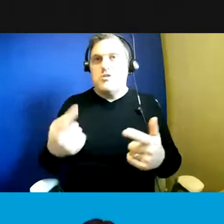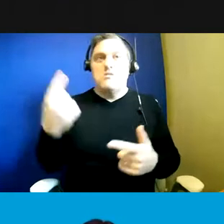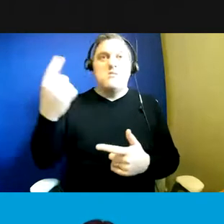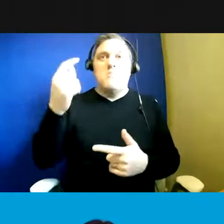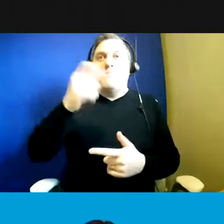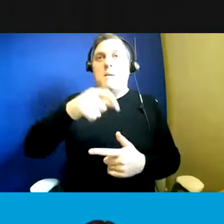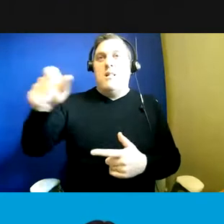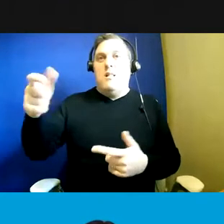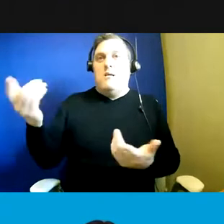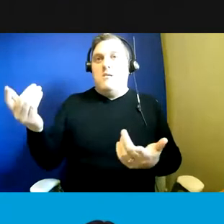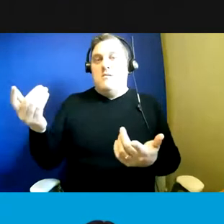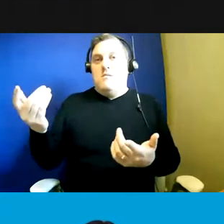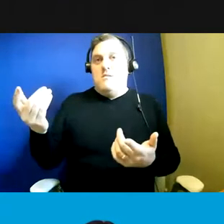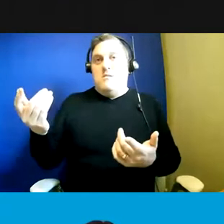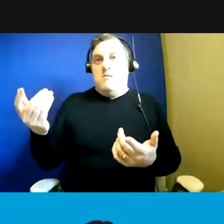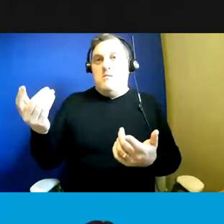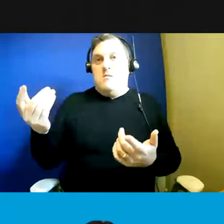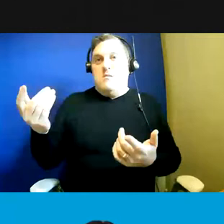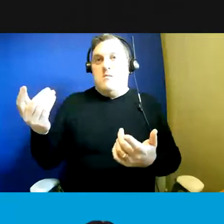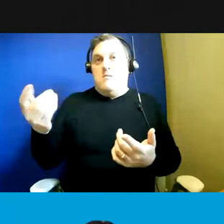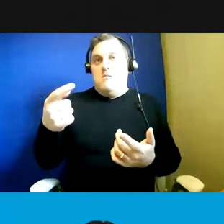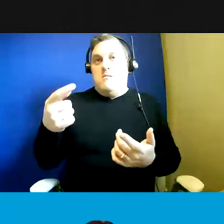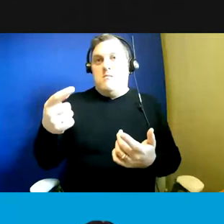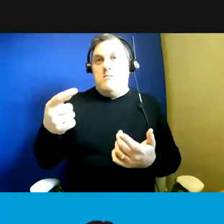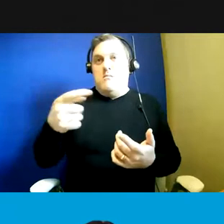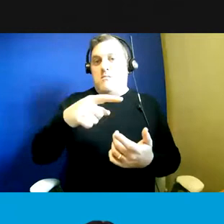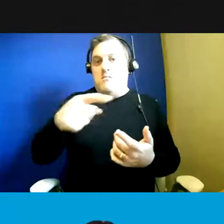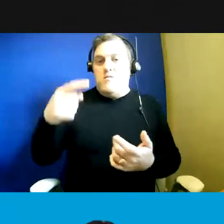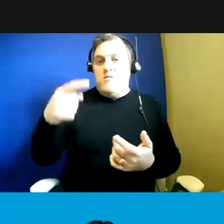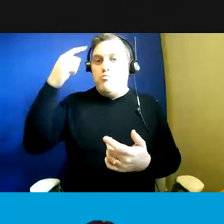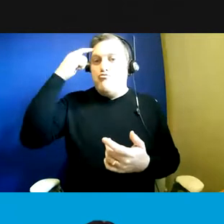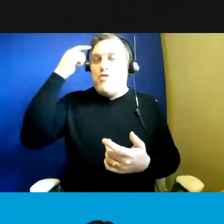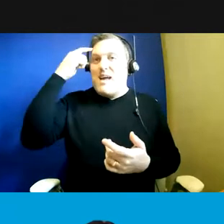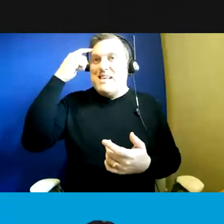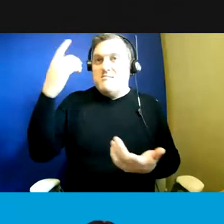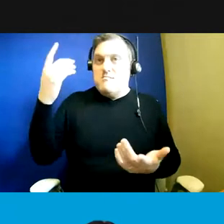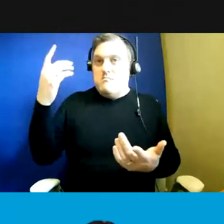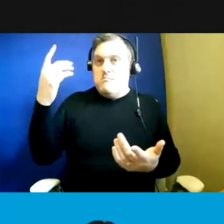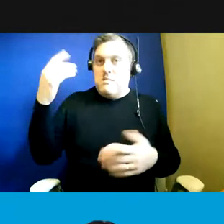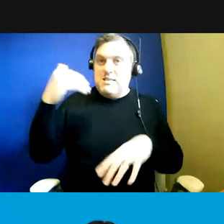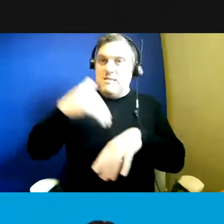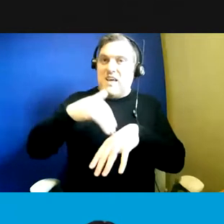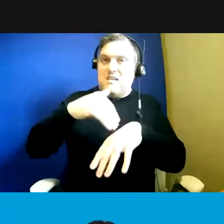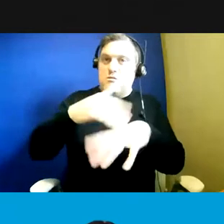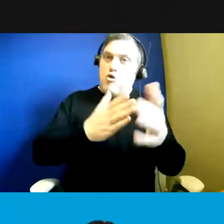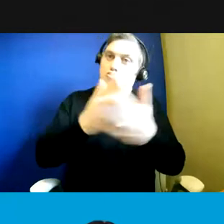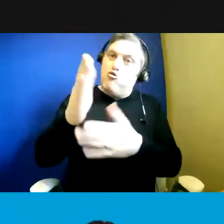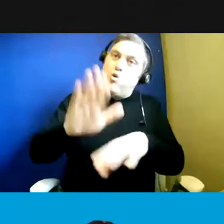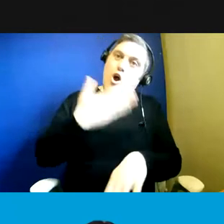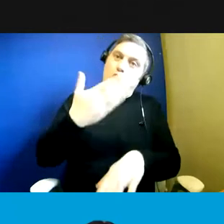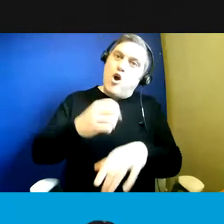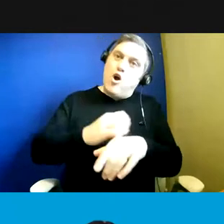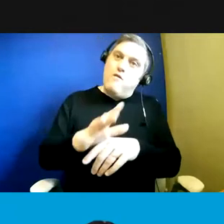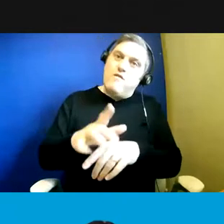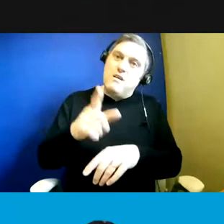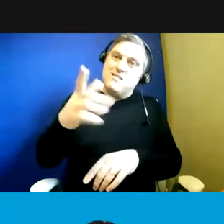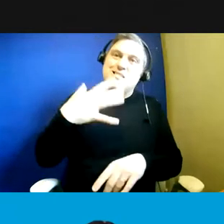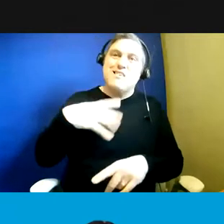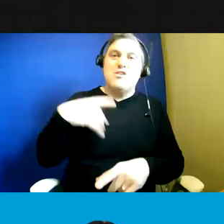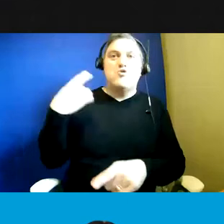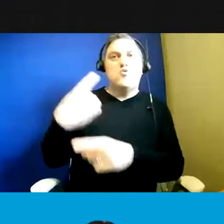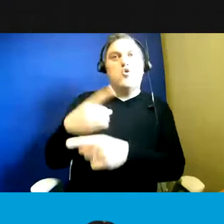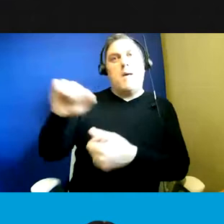people, particularly if strongly affected by the brain symptoms of long COVID, actually we've had some referrals come through with, you need to speak to the